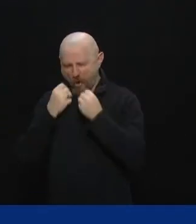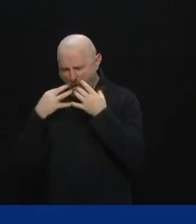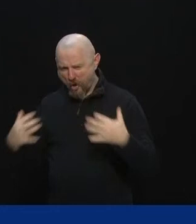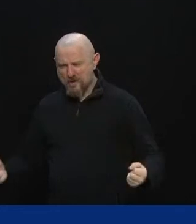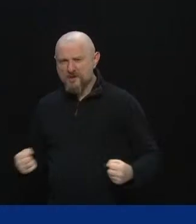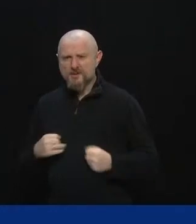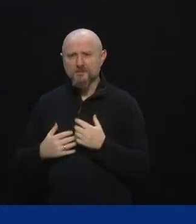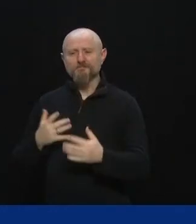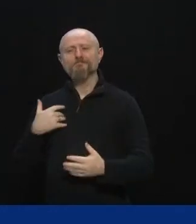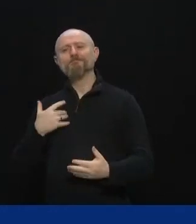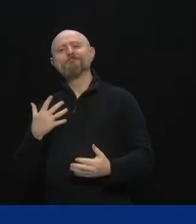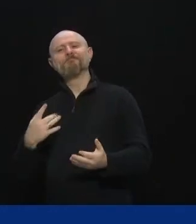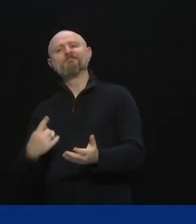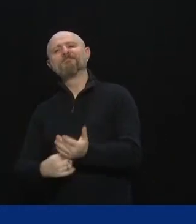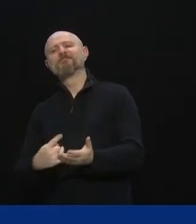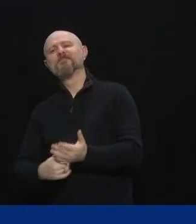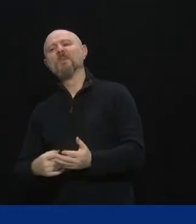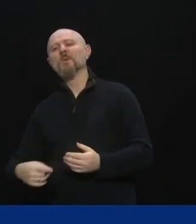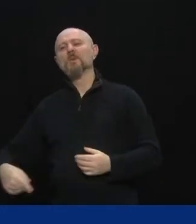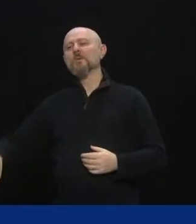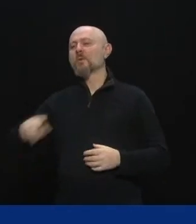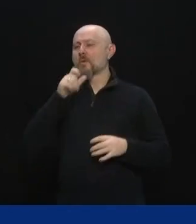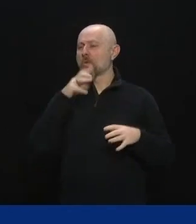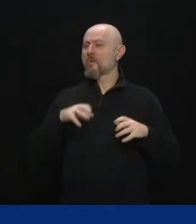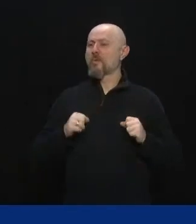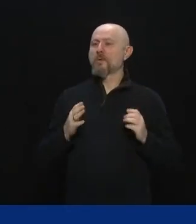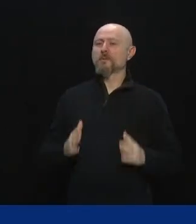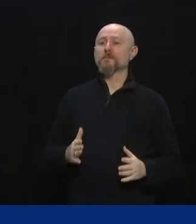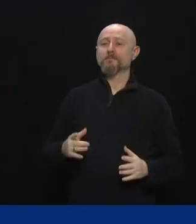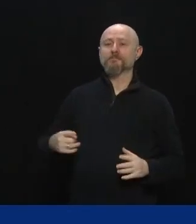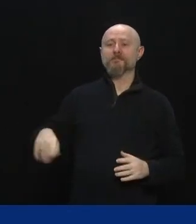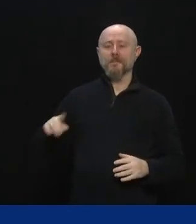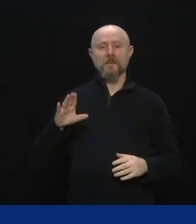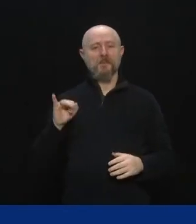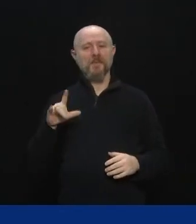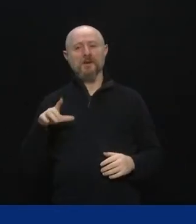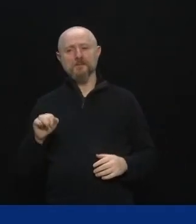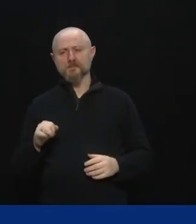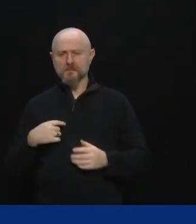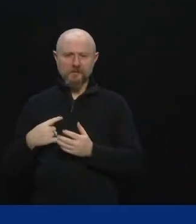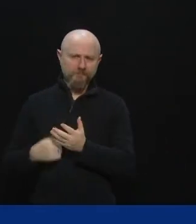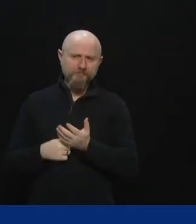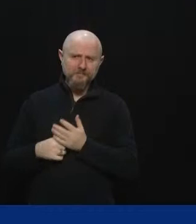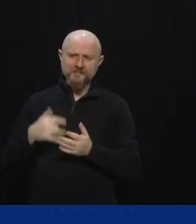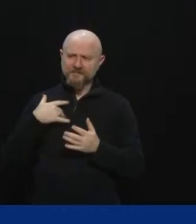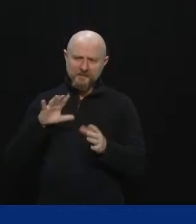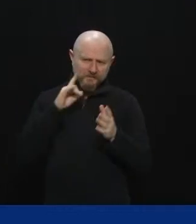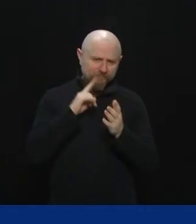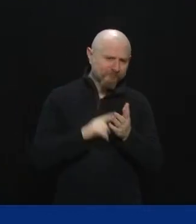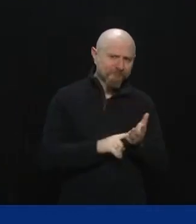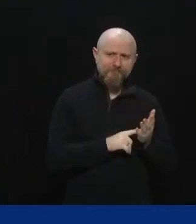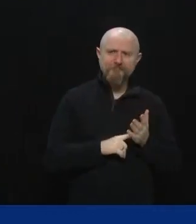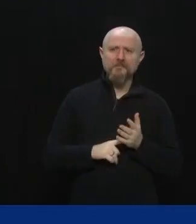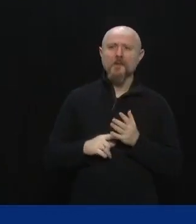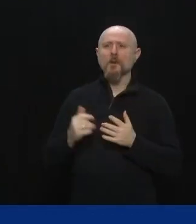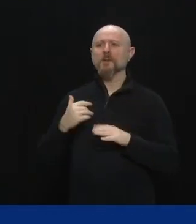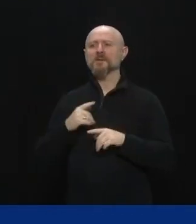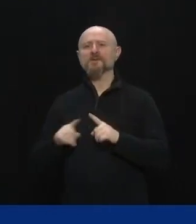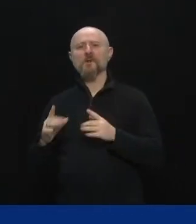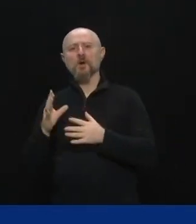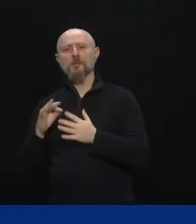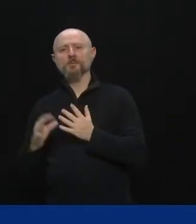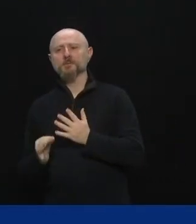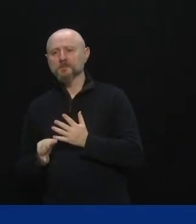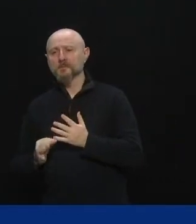the Pagulas organization early on, to talk about when we conducted a study of options that we would put forth